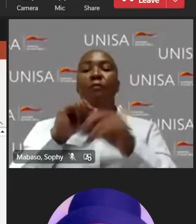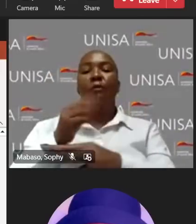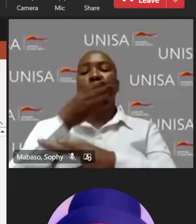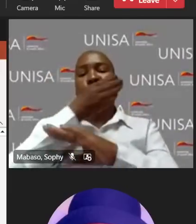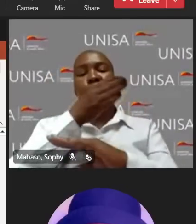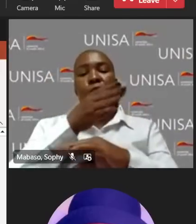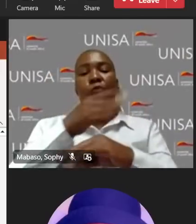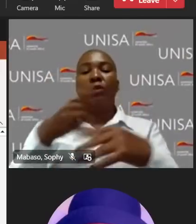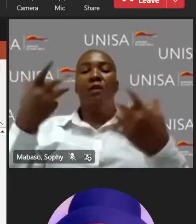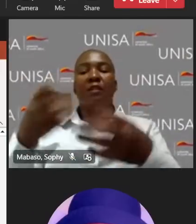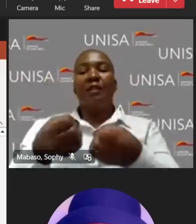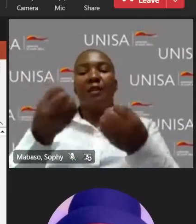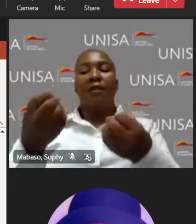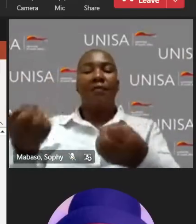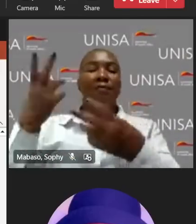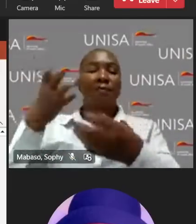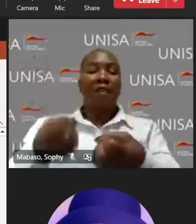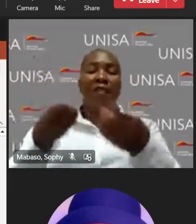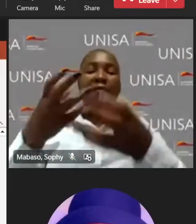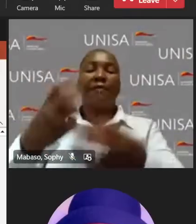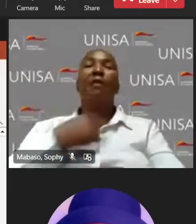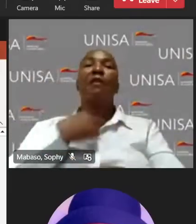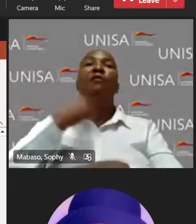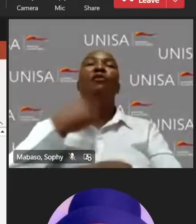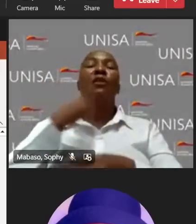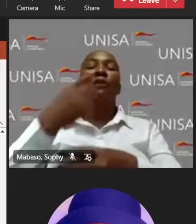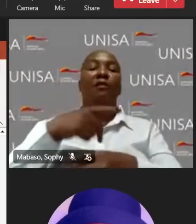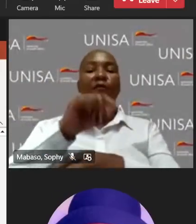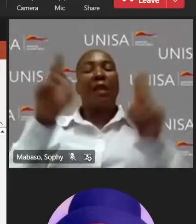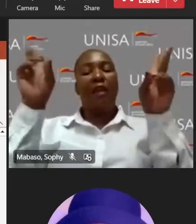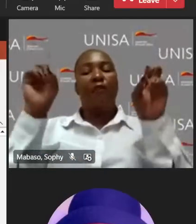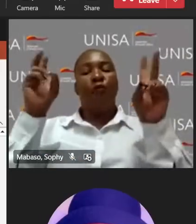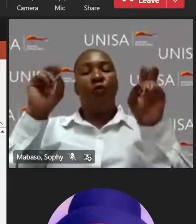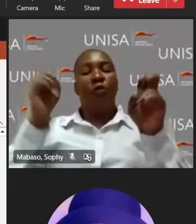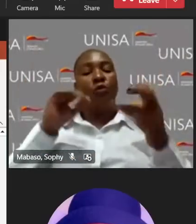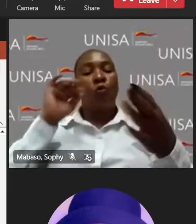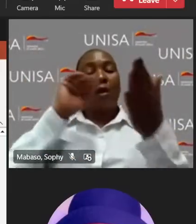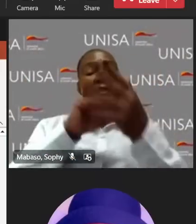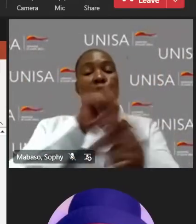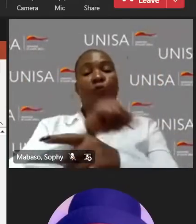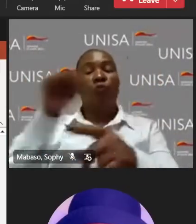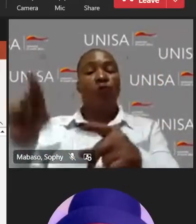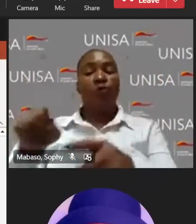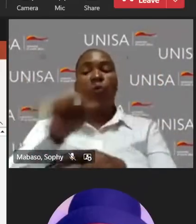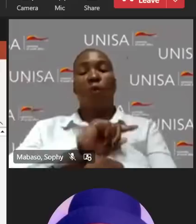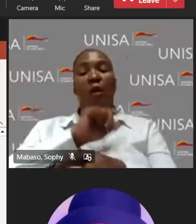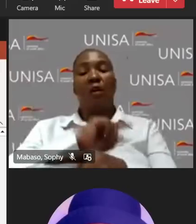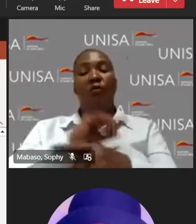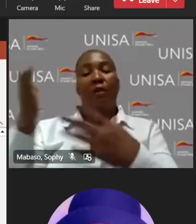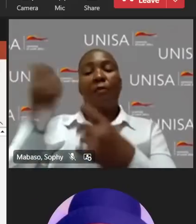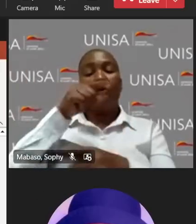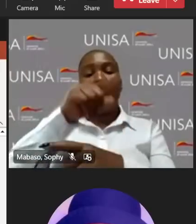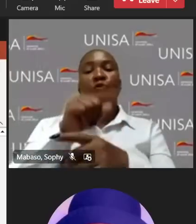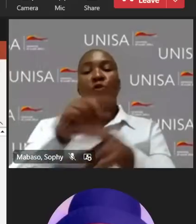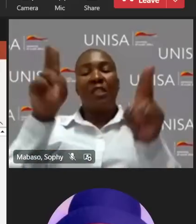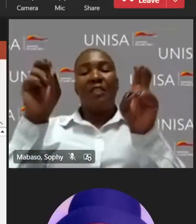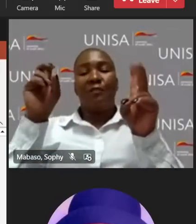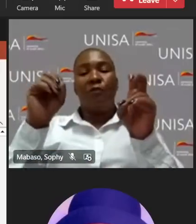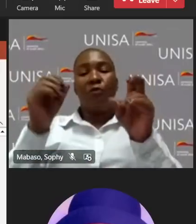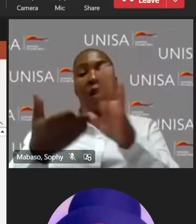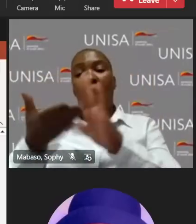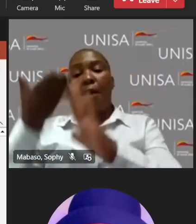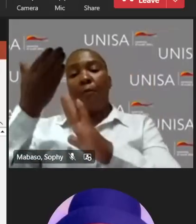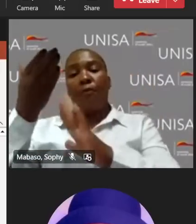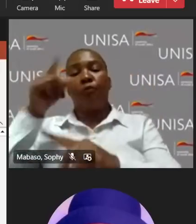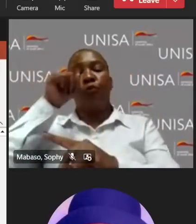give them a voice through that group chat for their issues to reach you, so that you can take those issues up with the